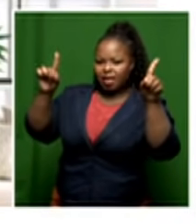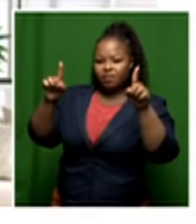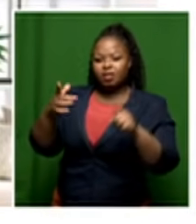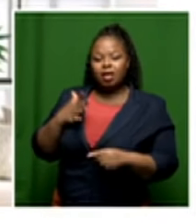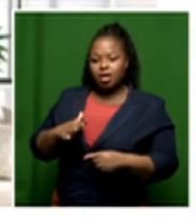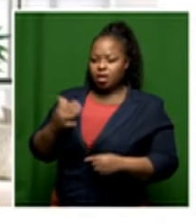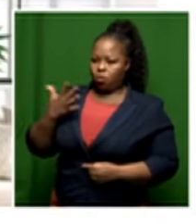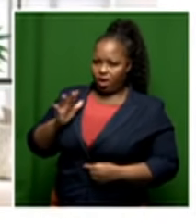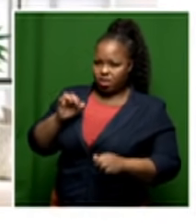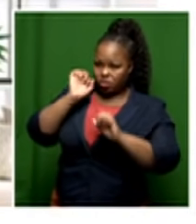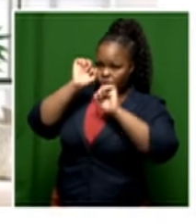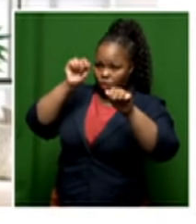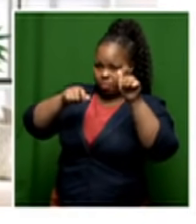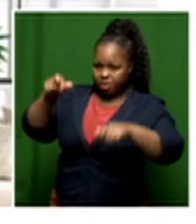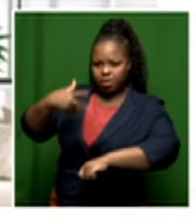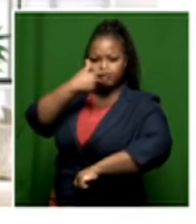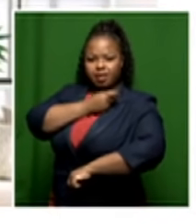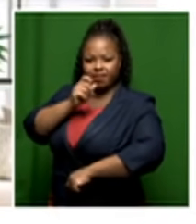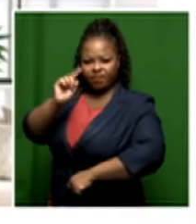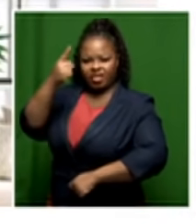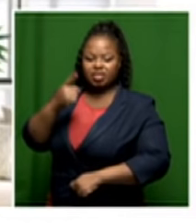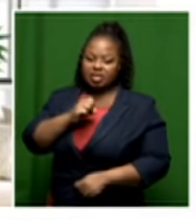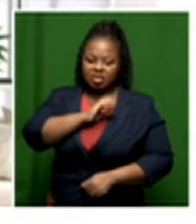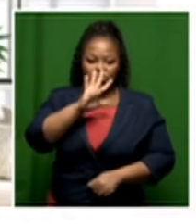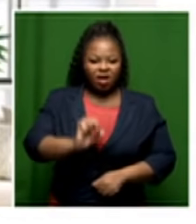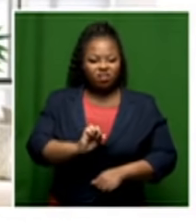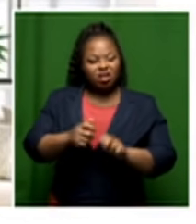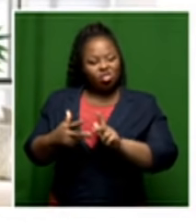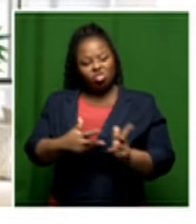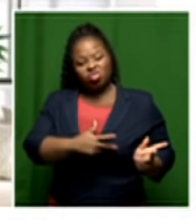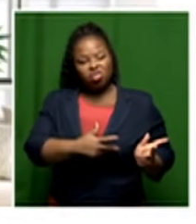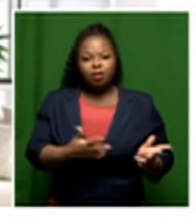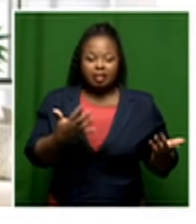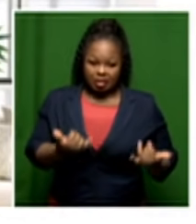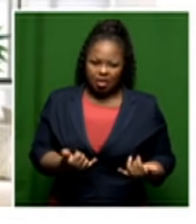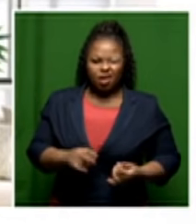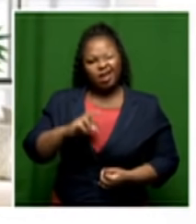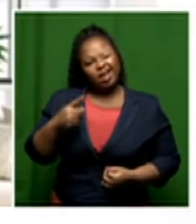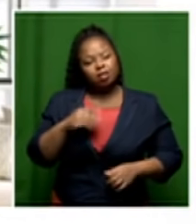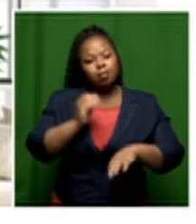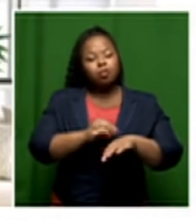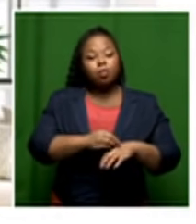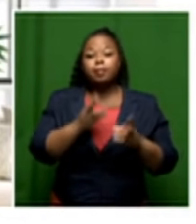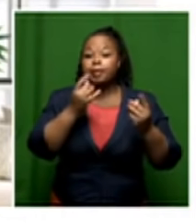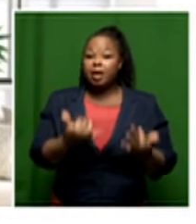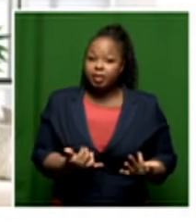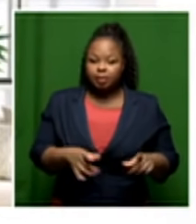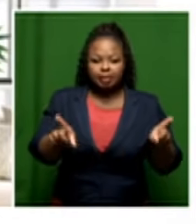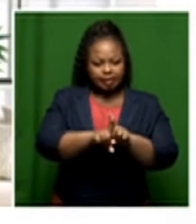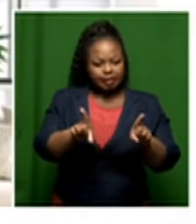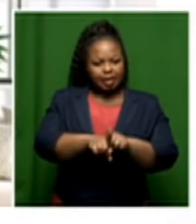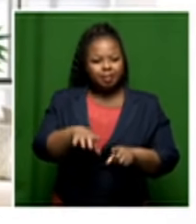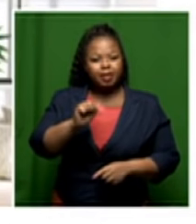to the supplies. But the second problem was that there were things that we did not budget for. For example, what happened with the